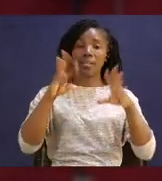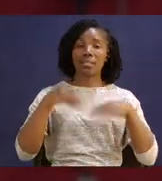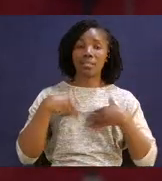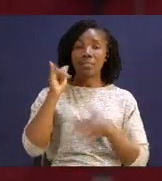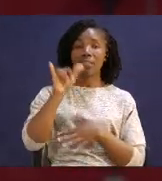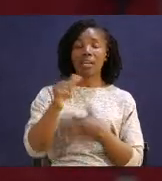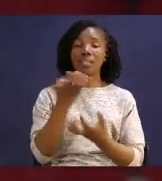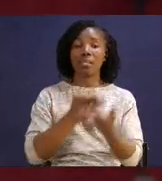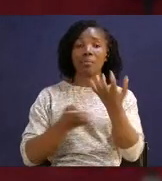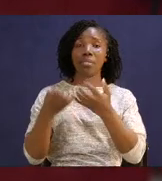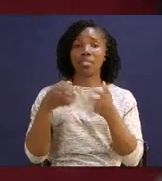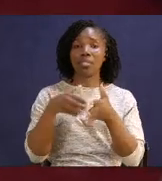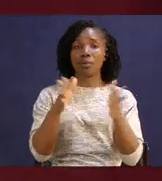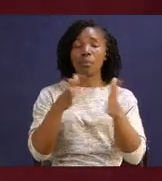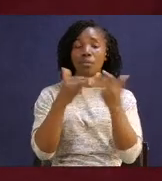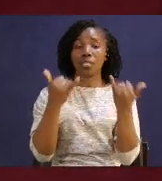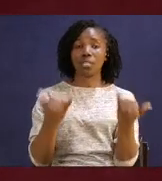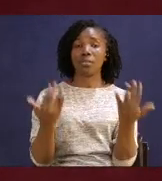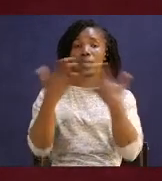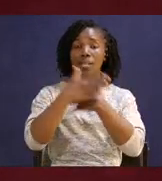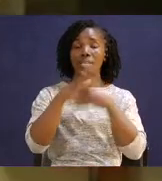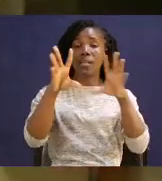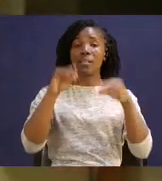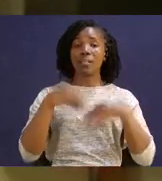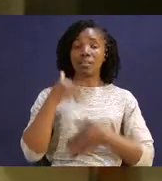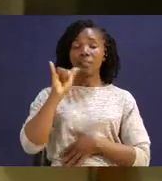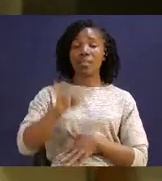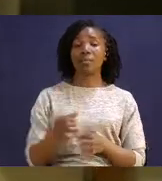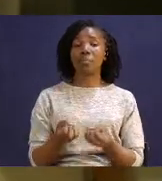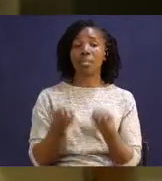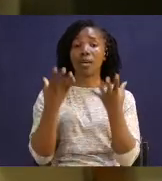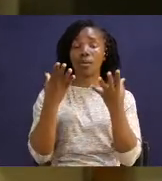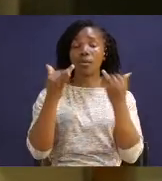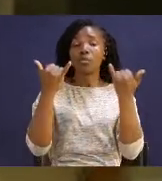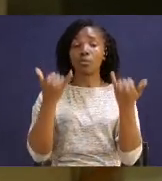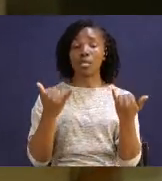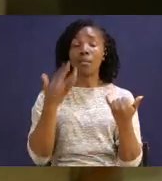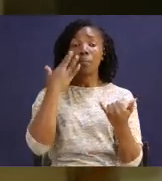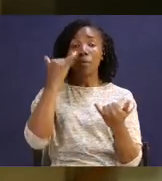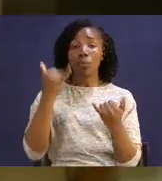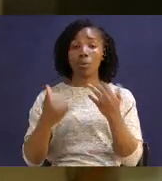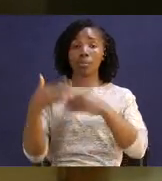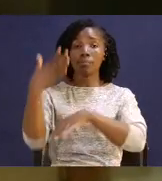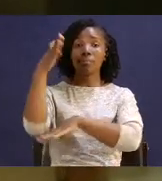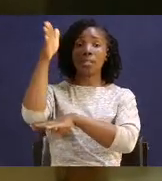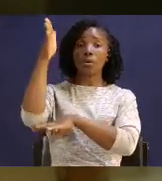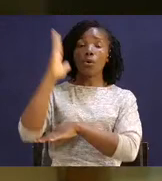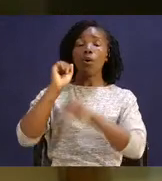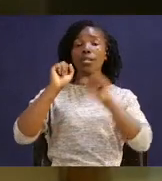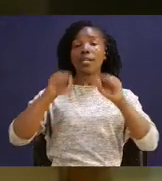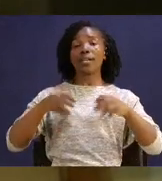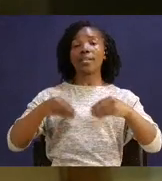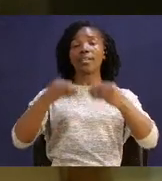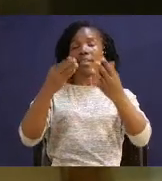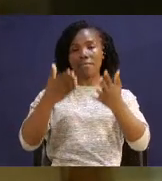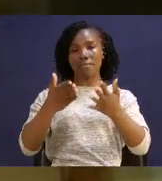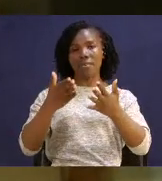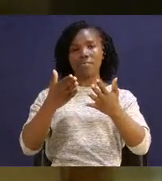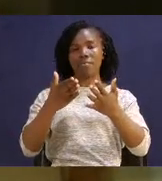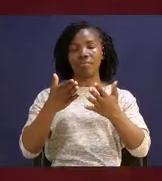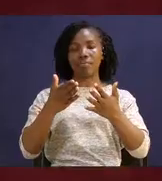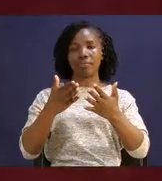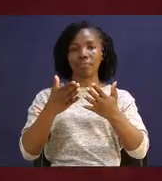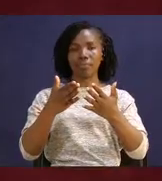business opportunity tonight. Receive that breakthrough tonight. Yeah, because God is able to give to you